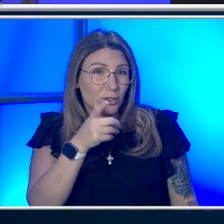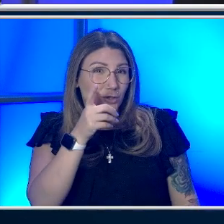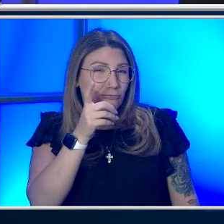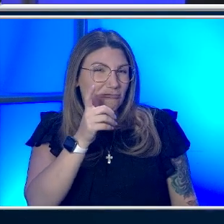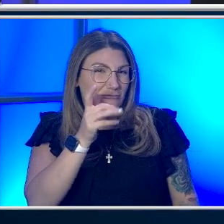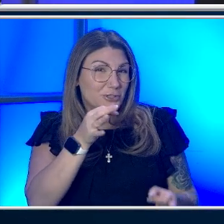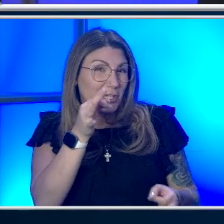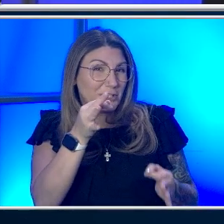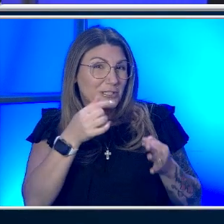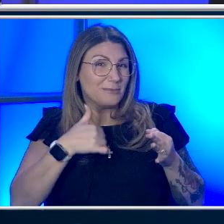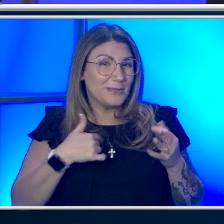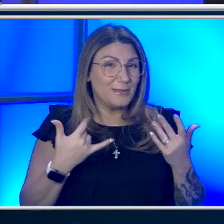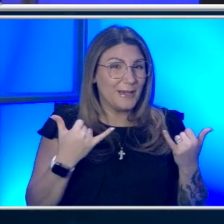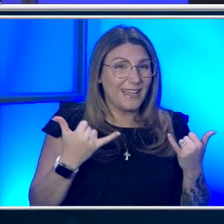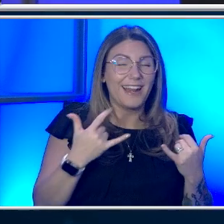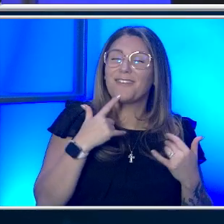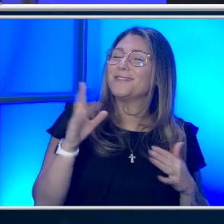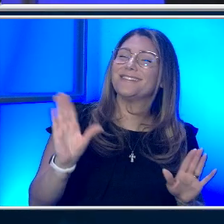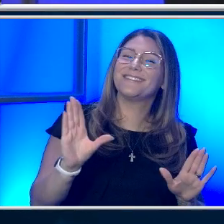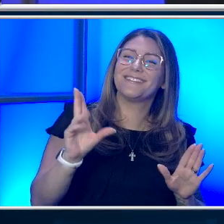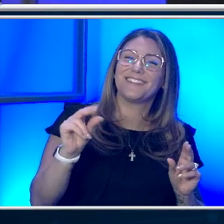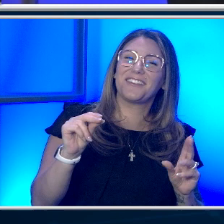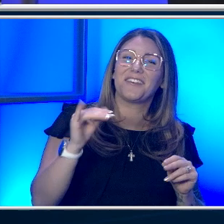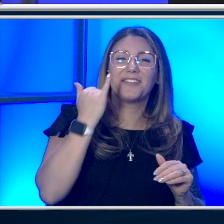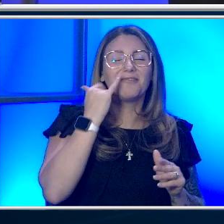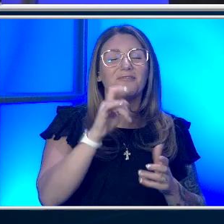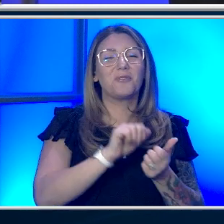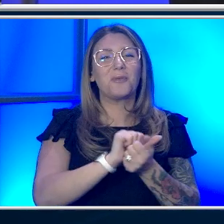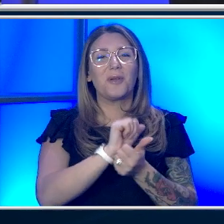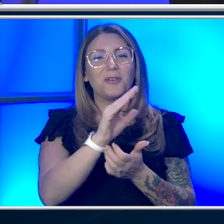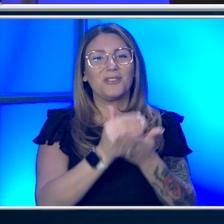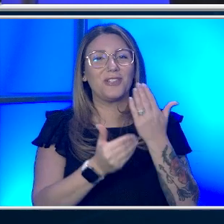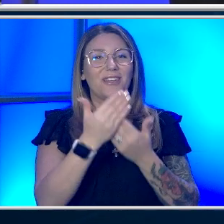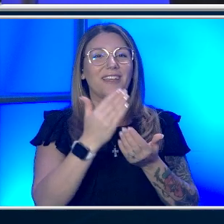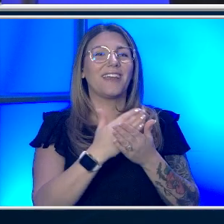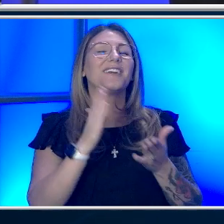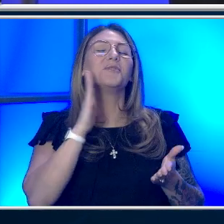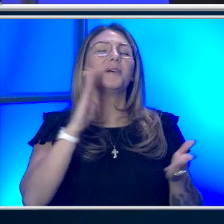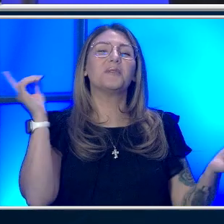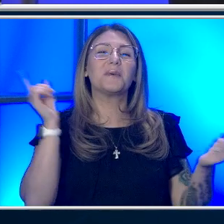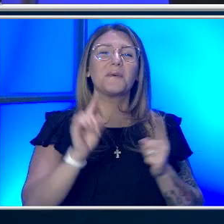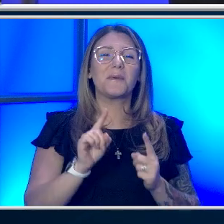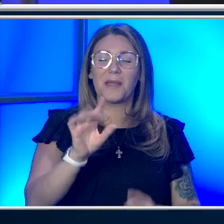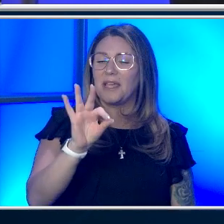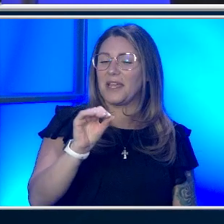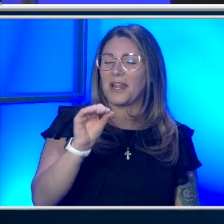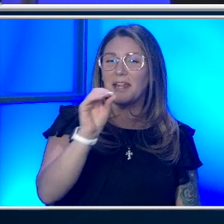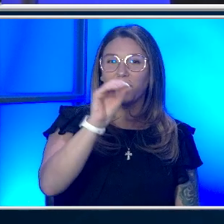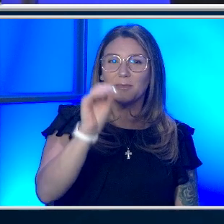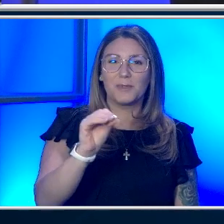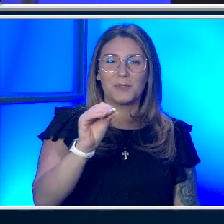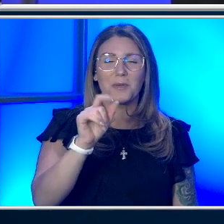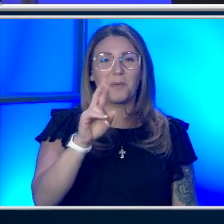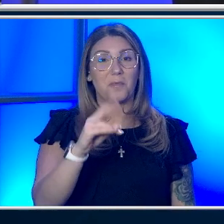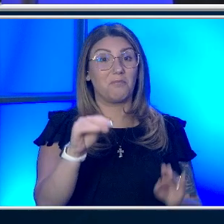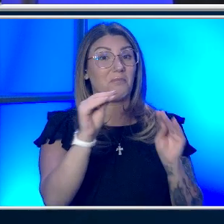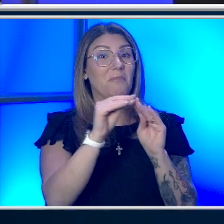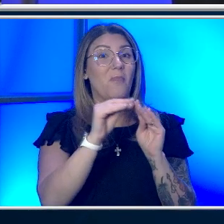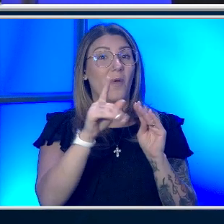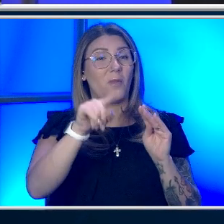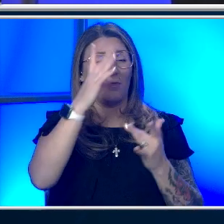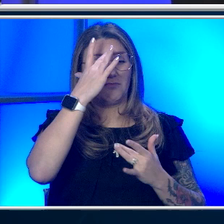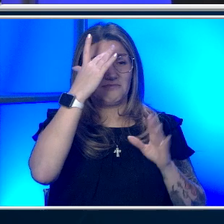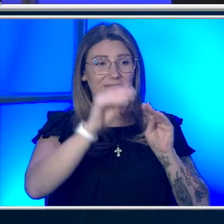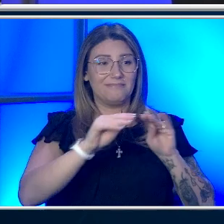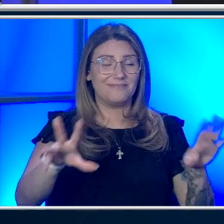And I think if you're washing your hands, you are going to cut down on 90% or more of those diseases that are spread, especially amongst